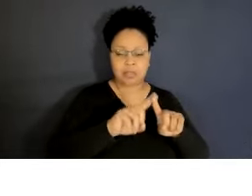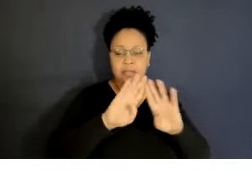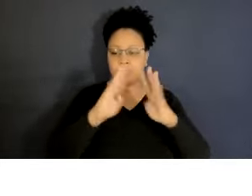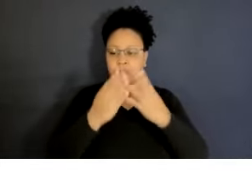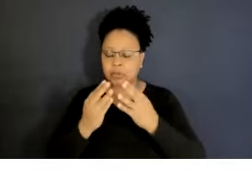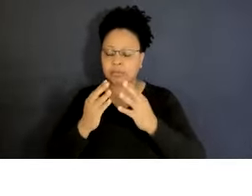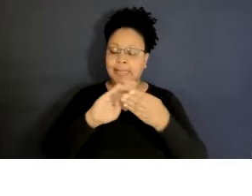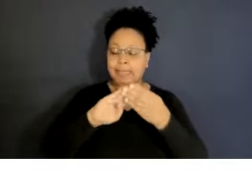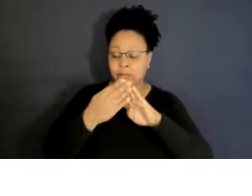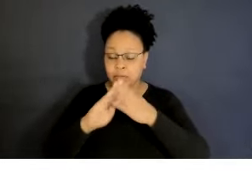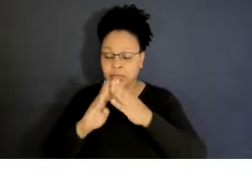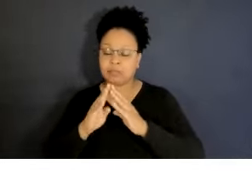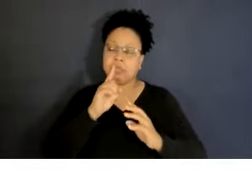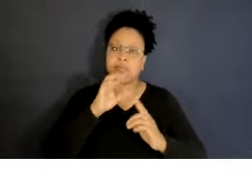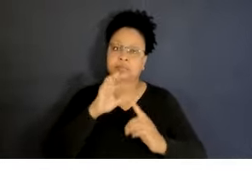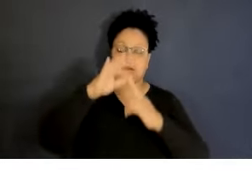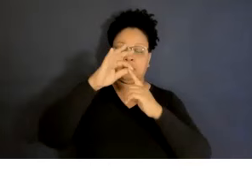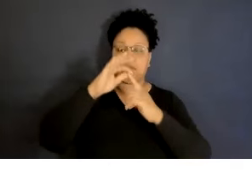community.